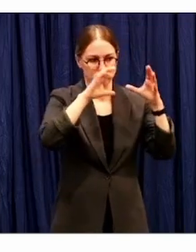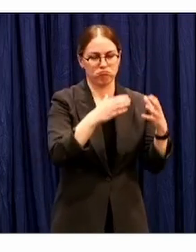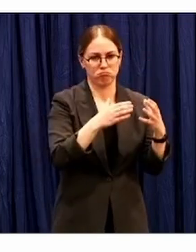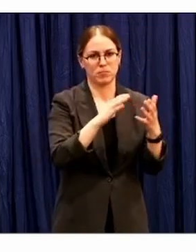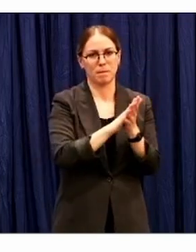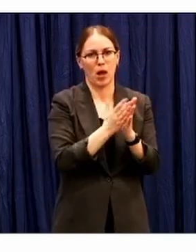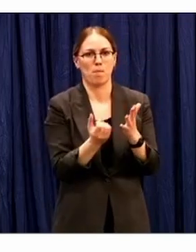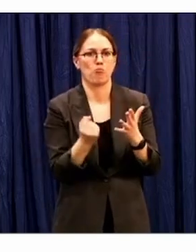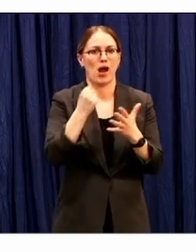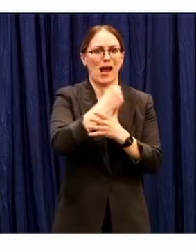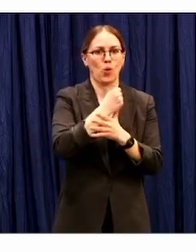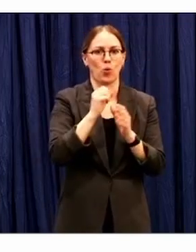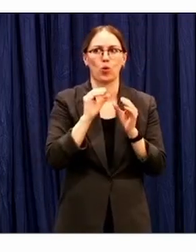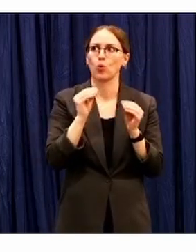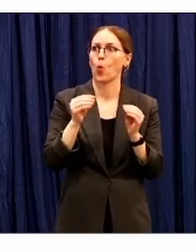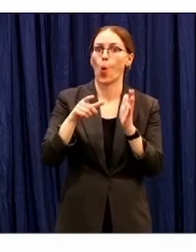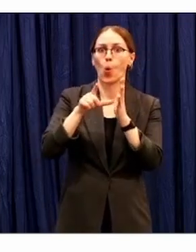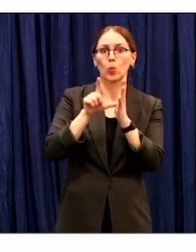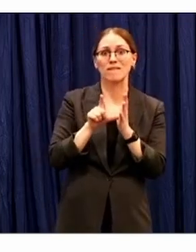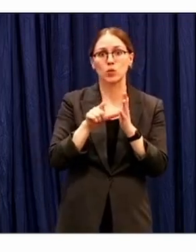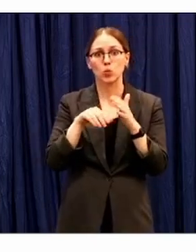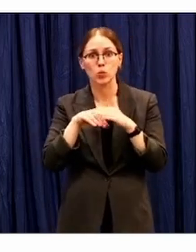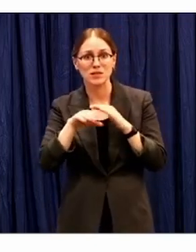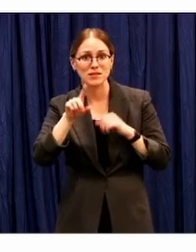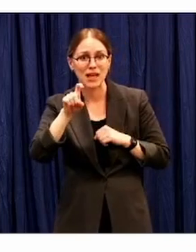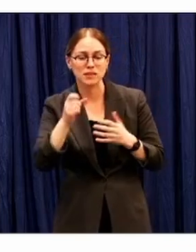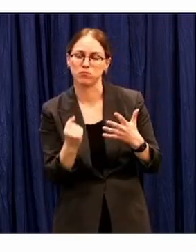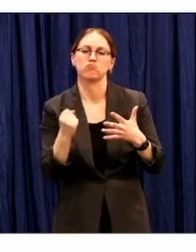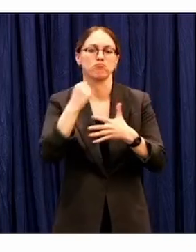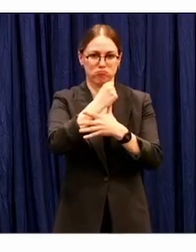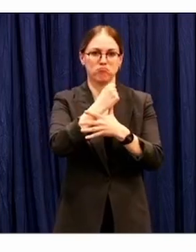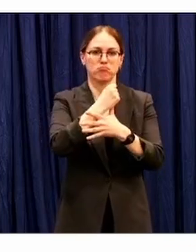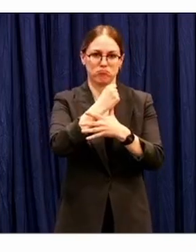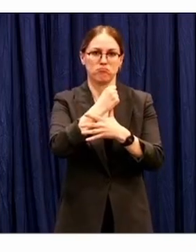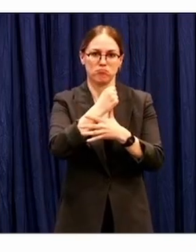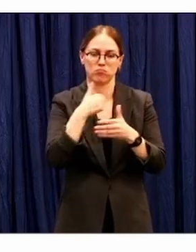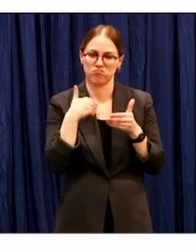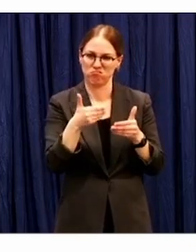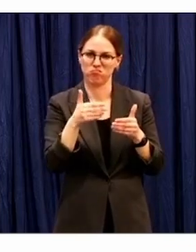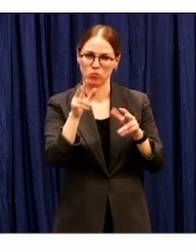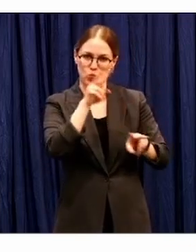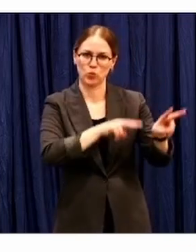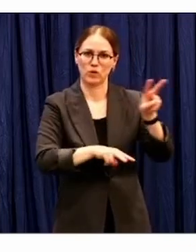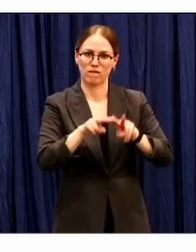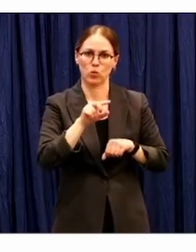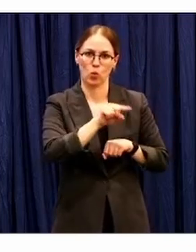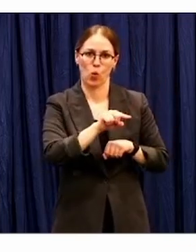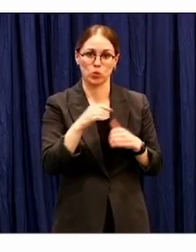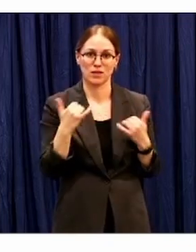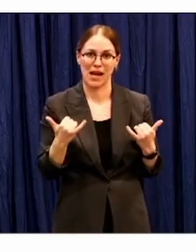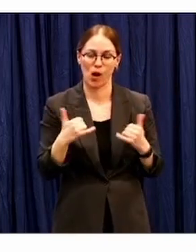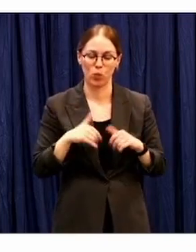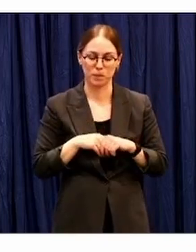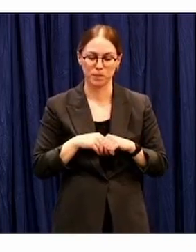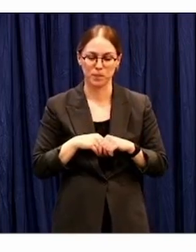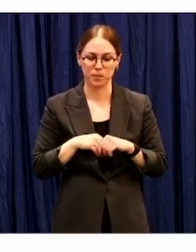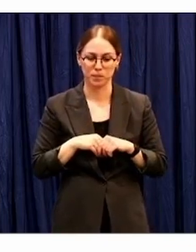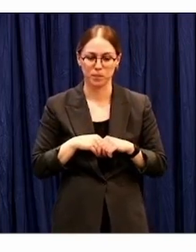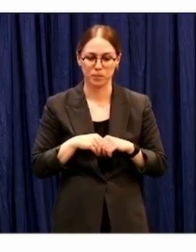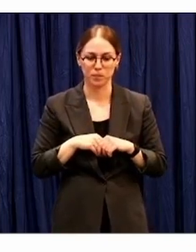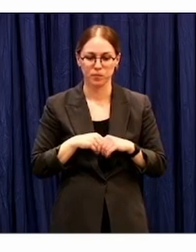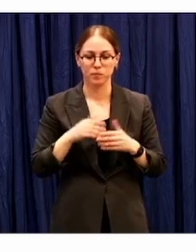1 group to review first. We have completed the initial rounds of reviews for those applications. The next group down